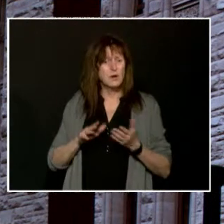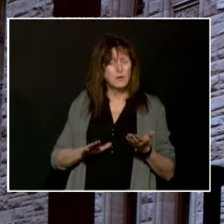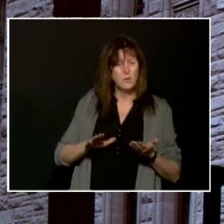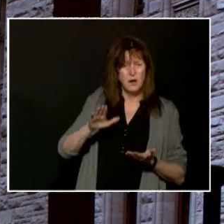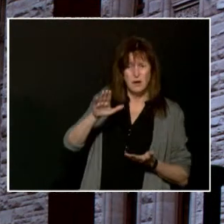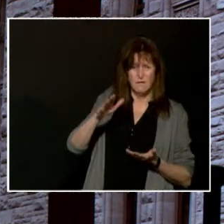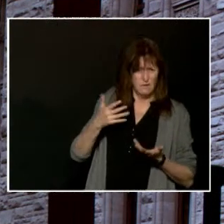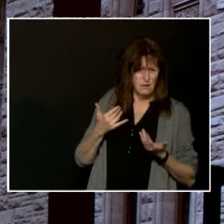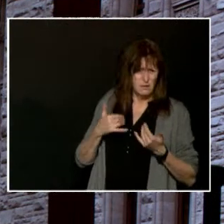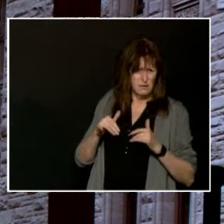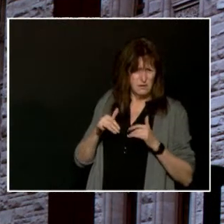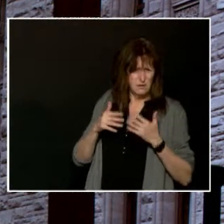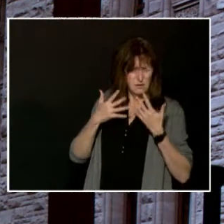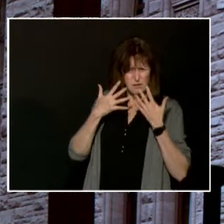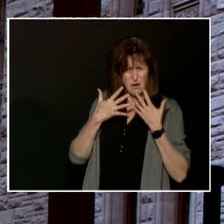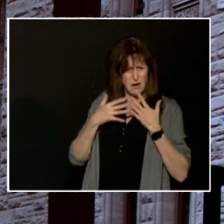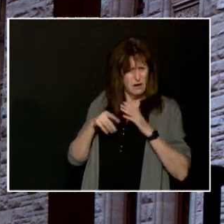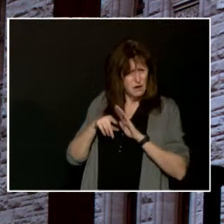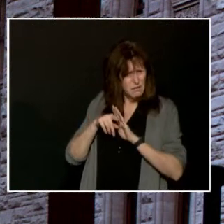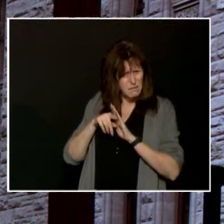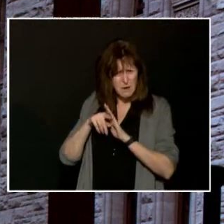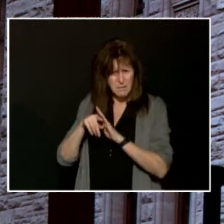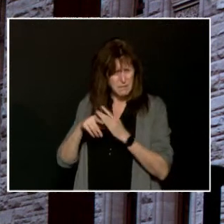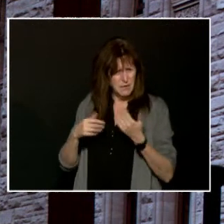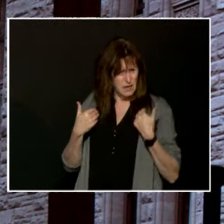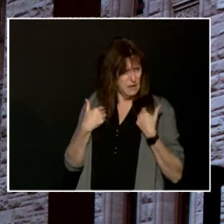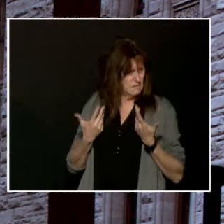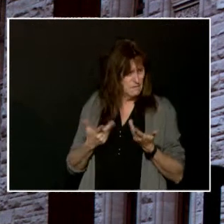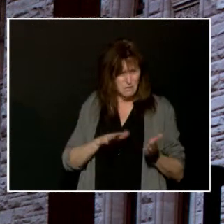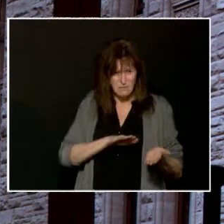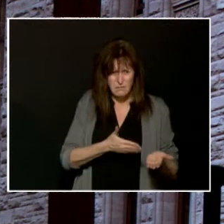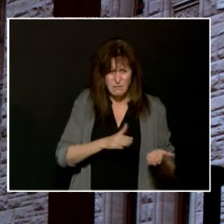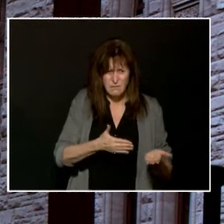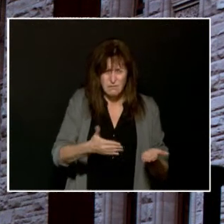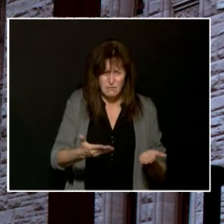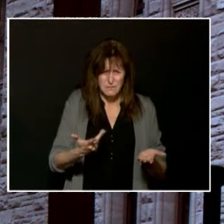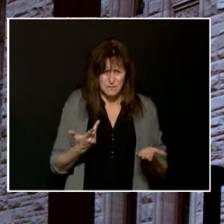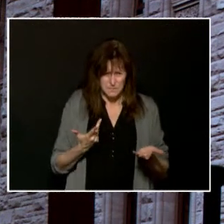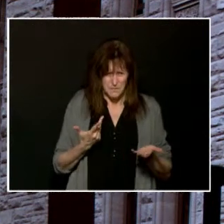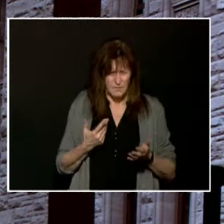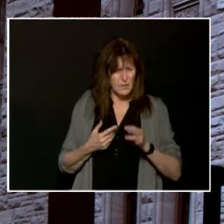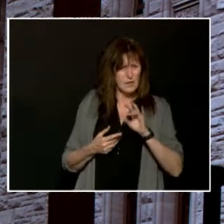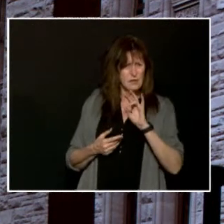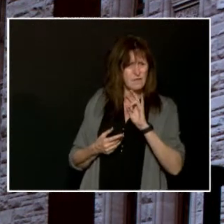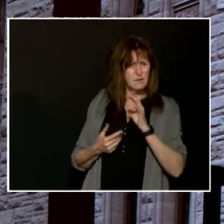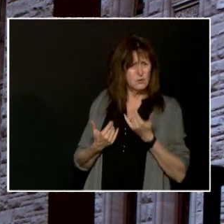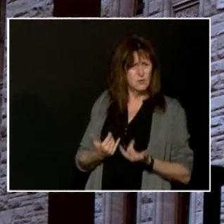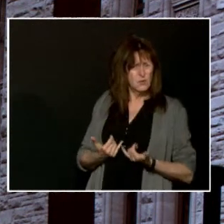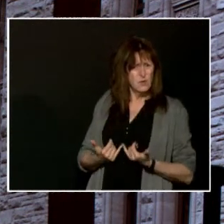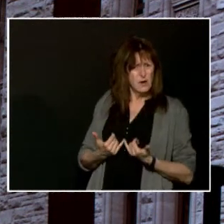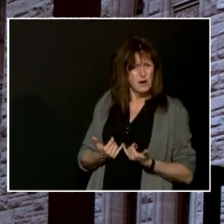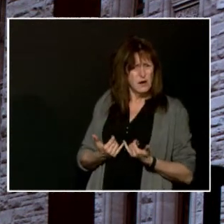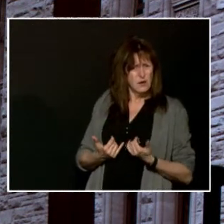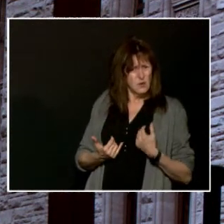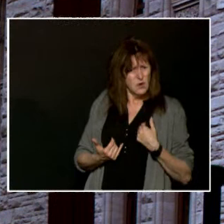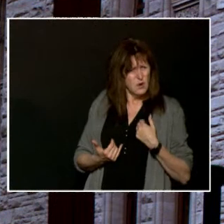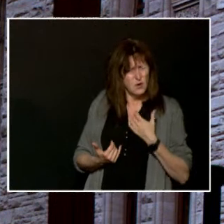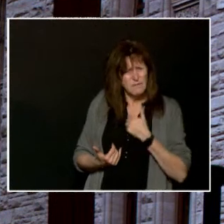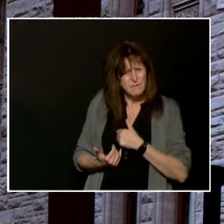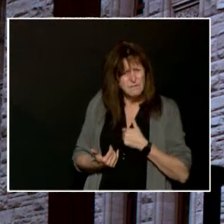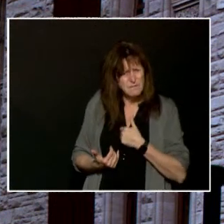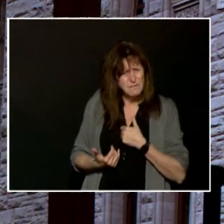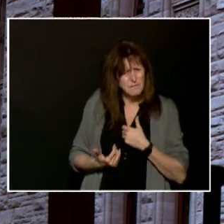consequences. 27 deaths reported today. And our condolences and sympathies go out to the family members. As we